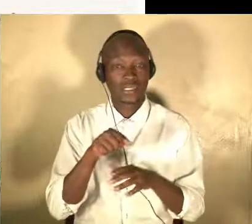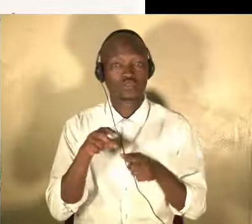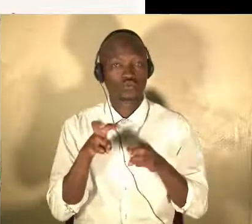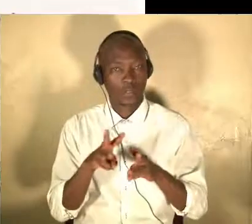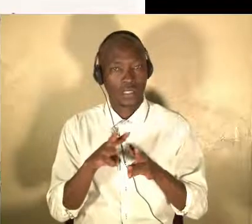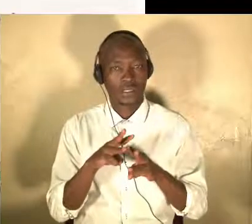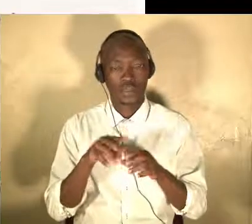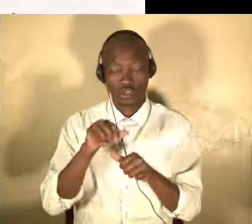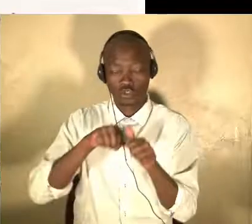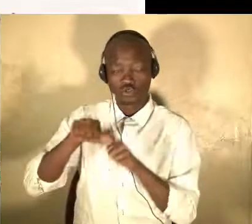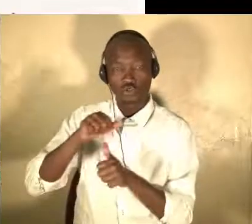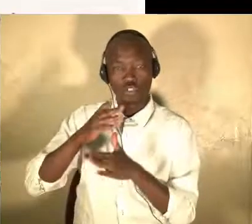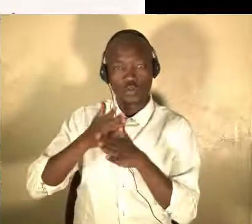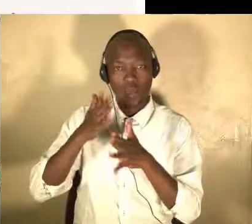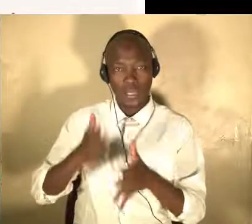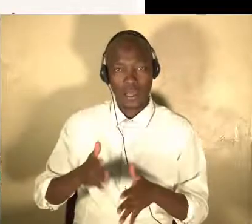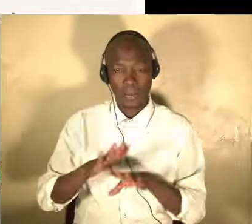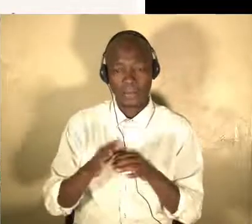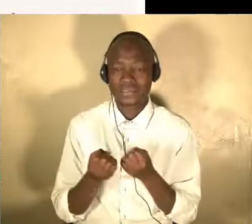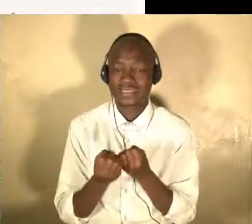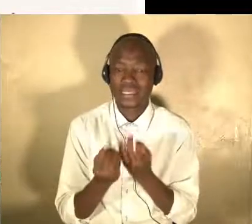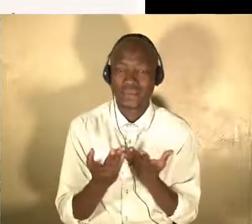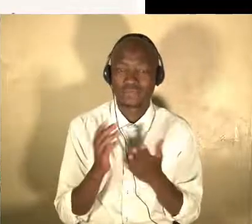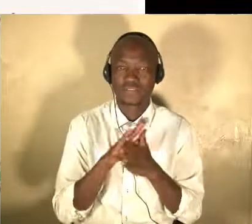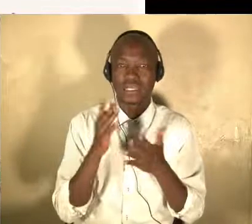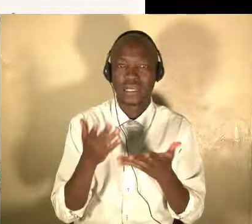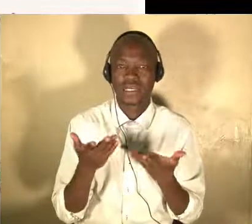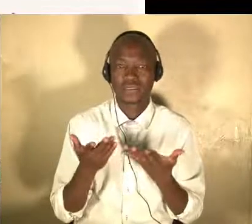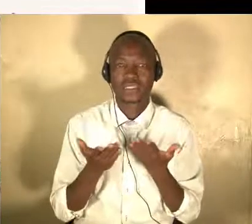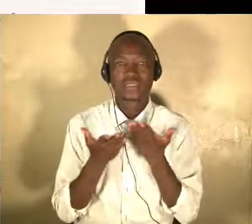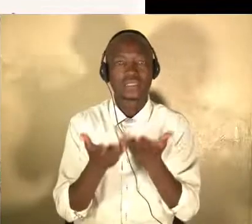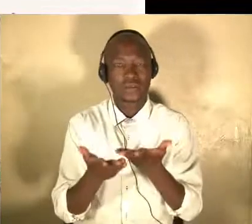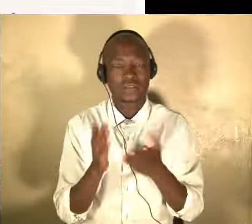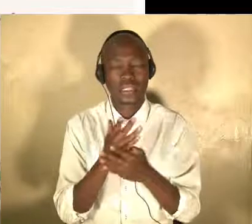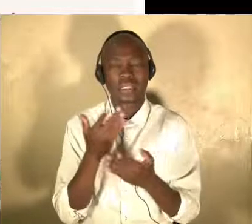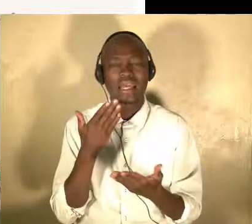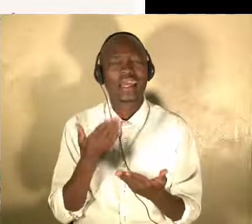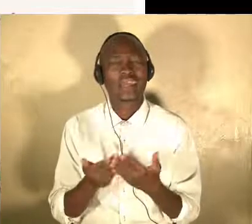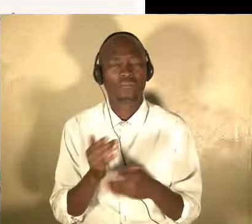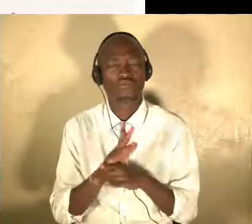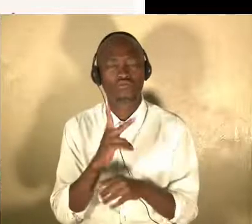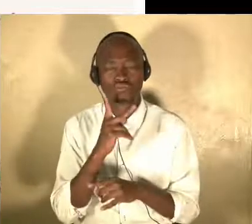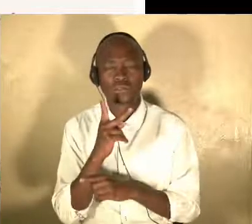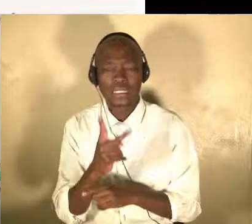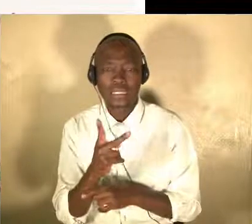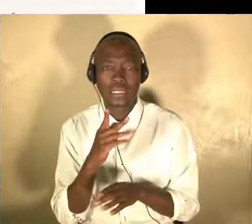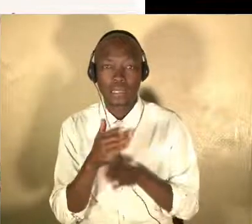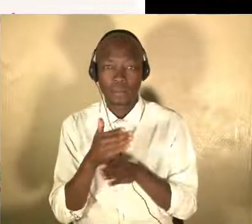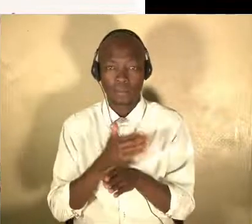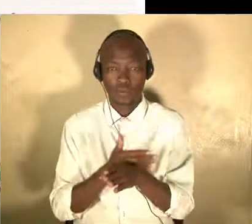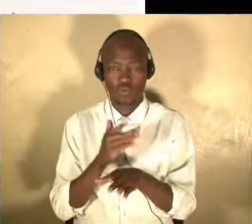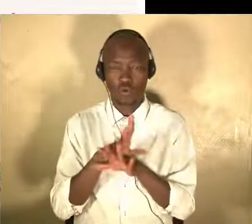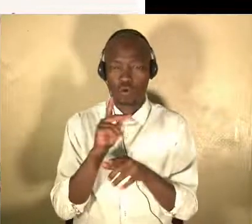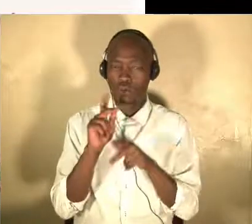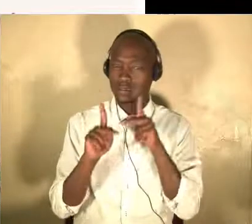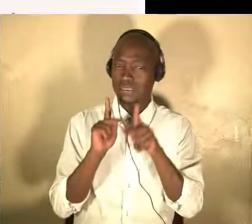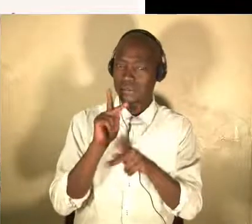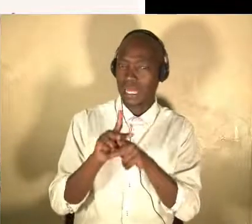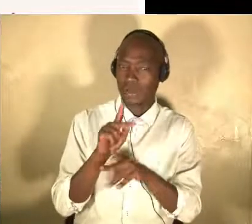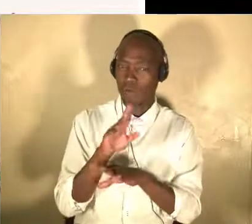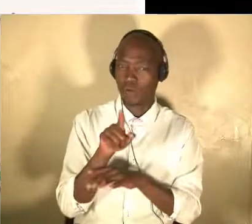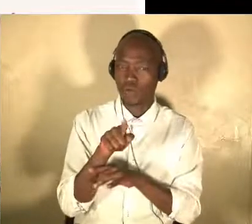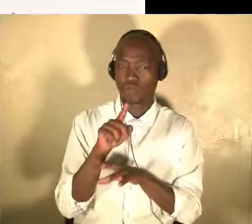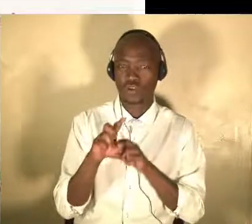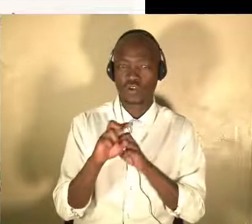to provide such a service, so that they are able to determine beforehand the type of